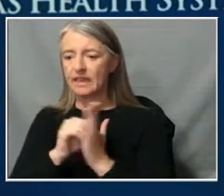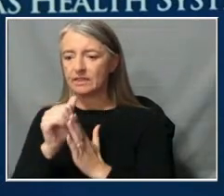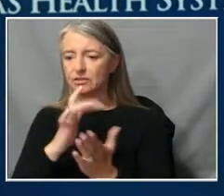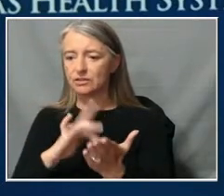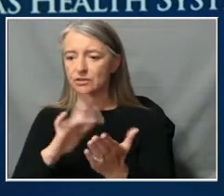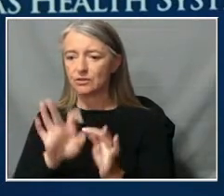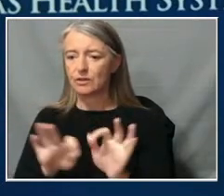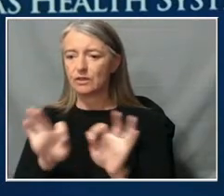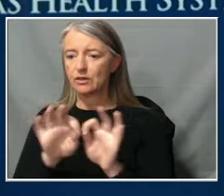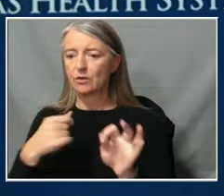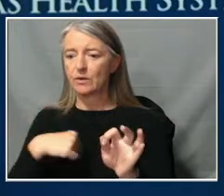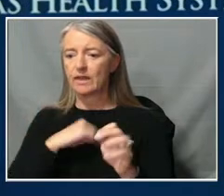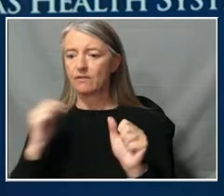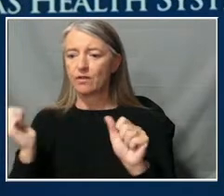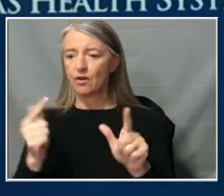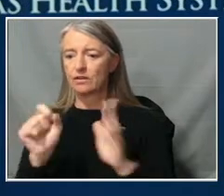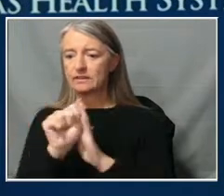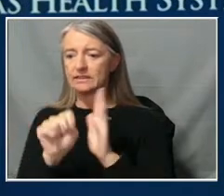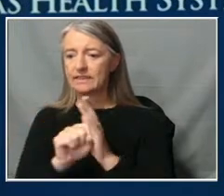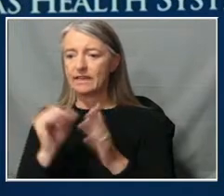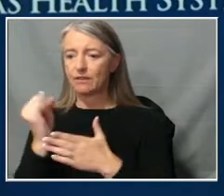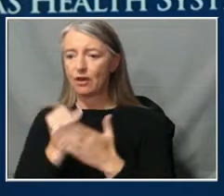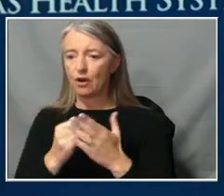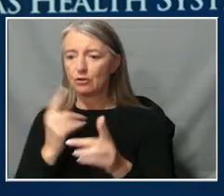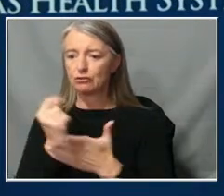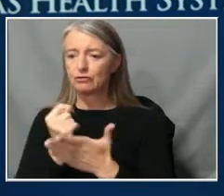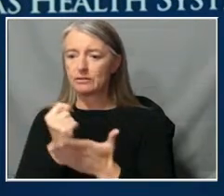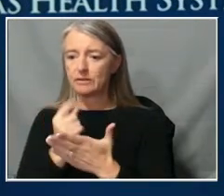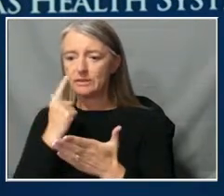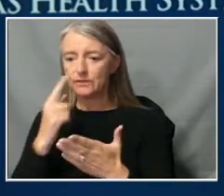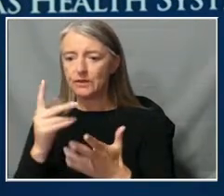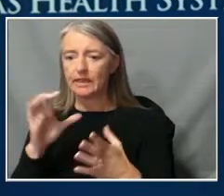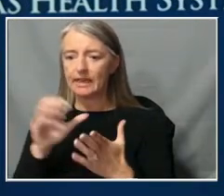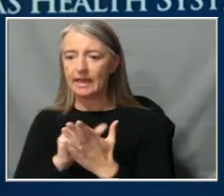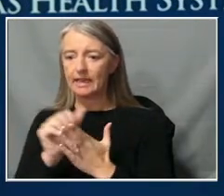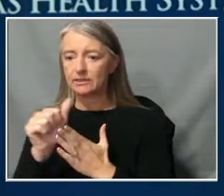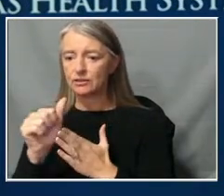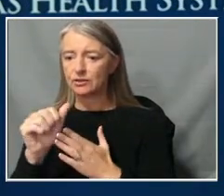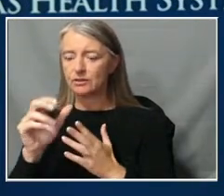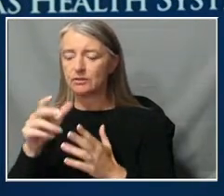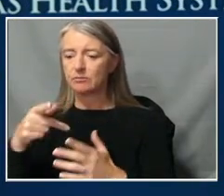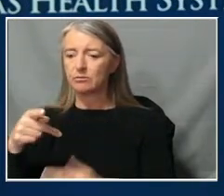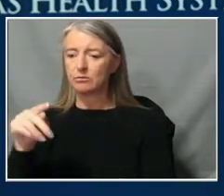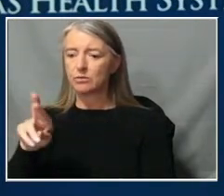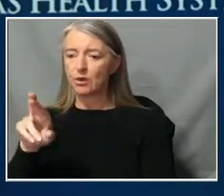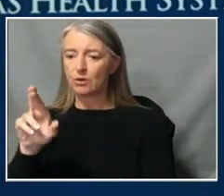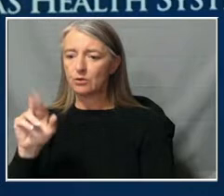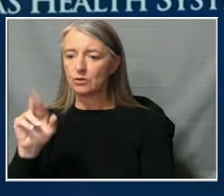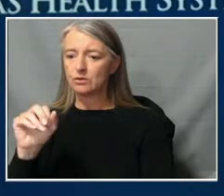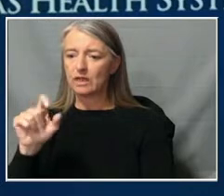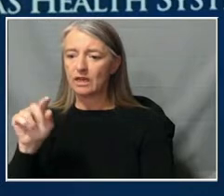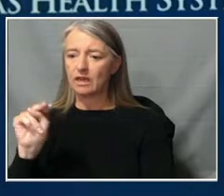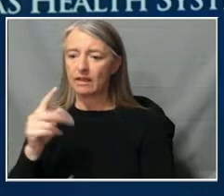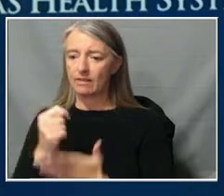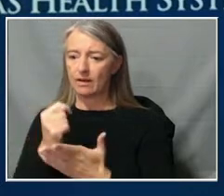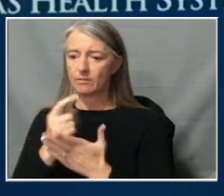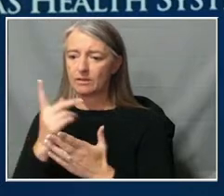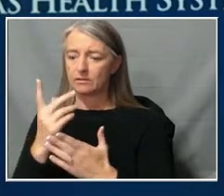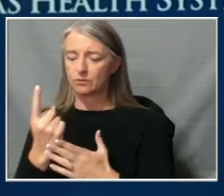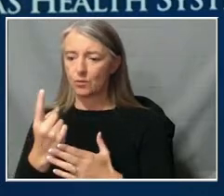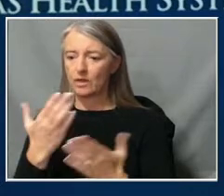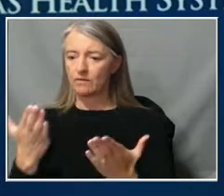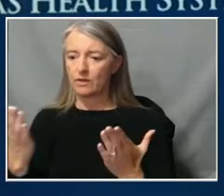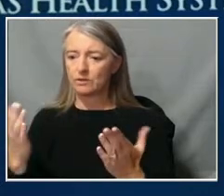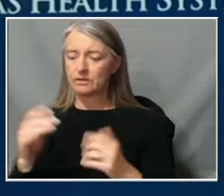of the state-of-the-art treatments for cancer patients, and certainly proton therapy is one of those. I also think